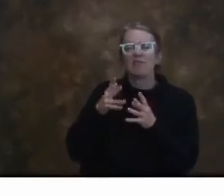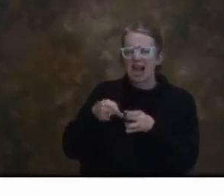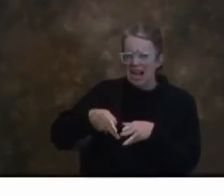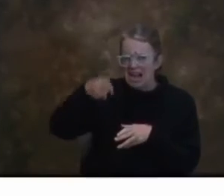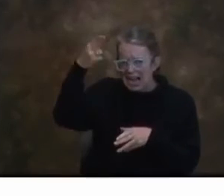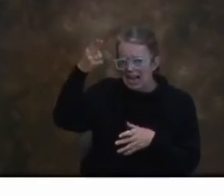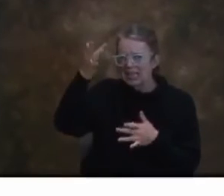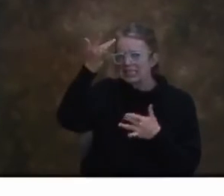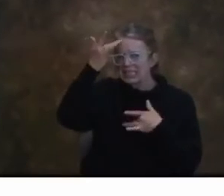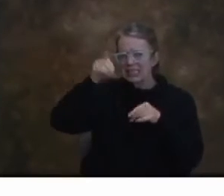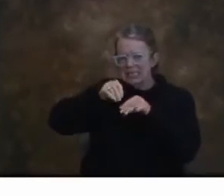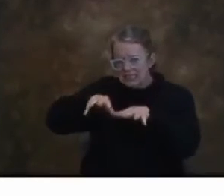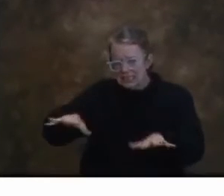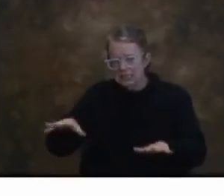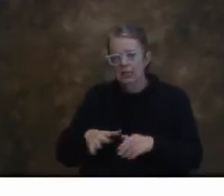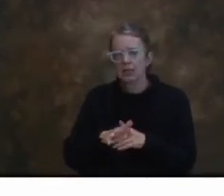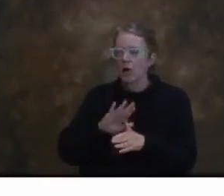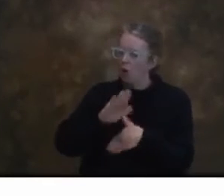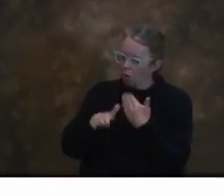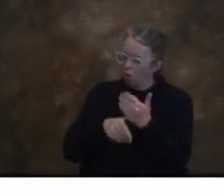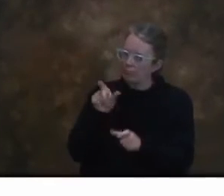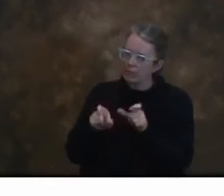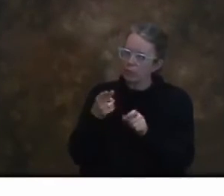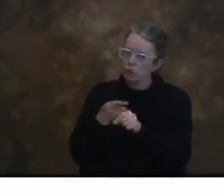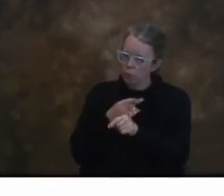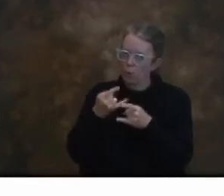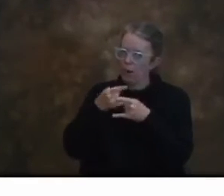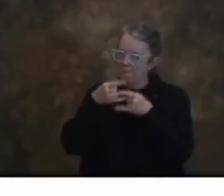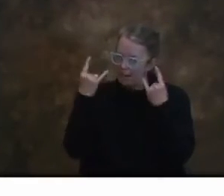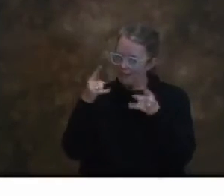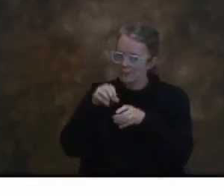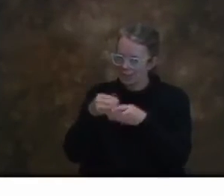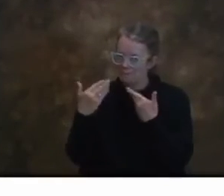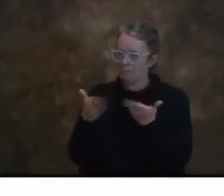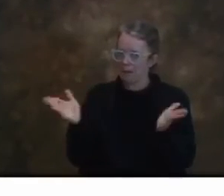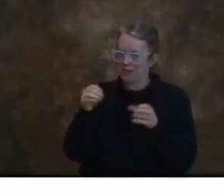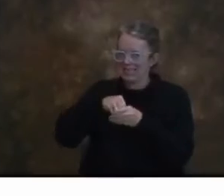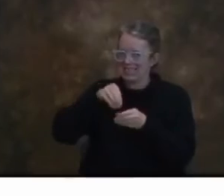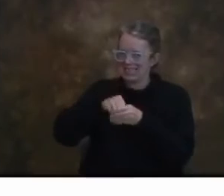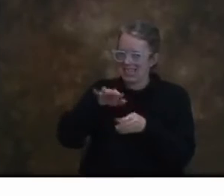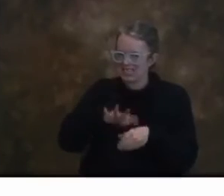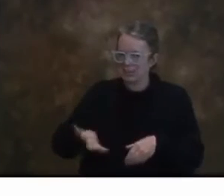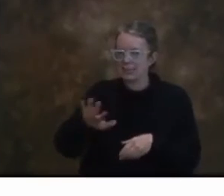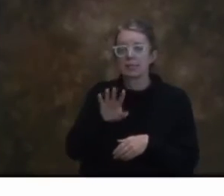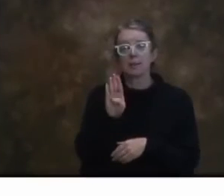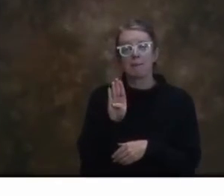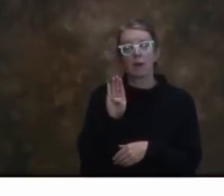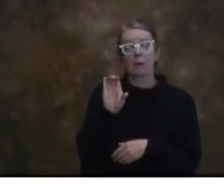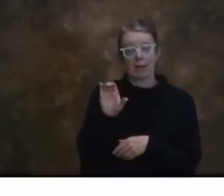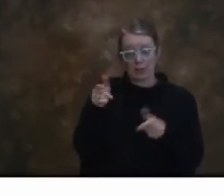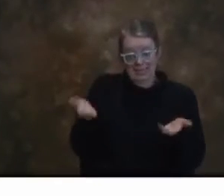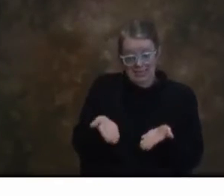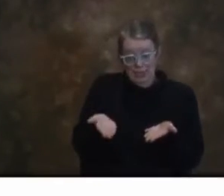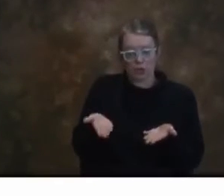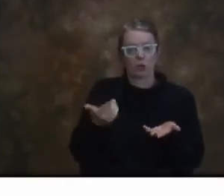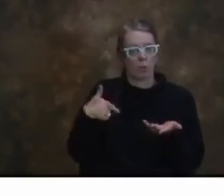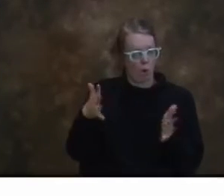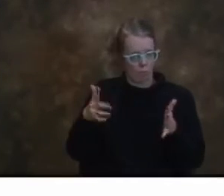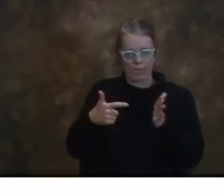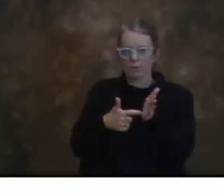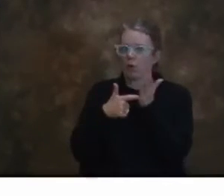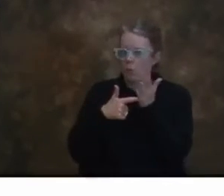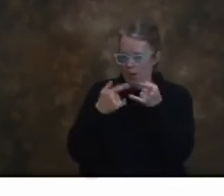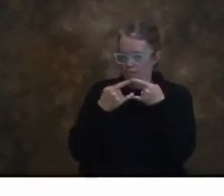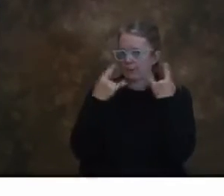transmission, all individuals should wear a mask in public indoor spaces. We already have that as a face covering requirement here, but